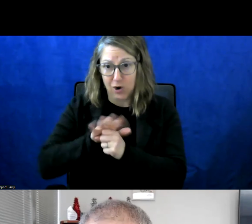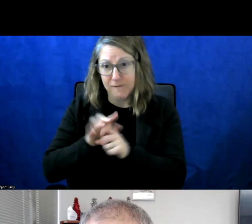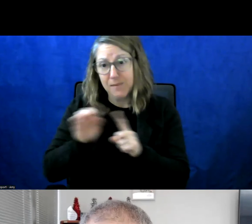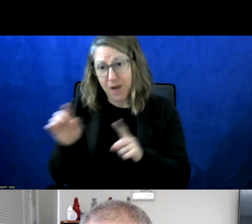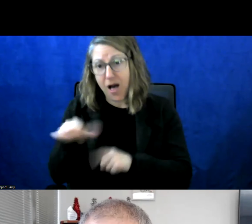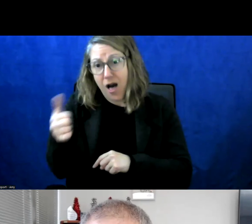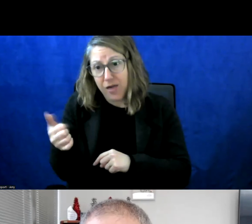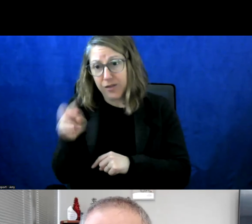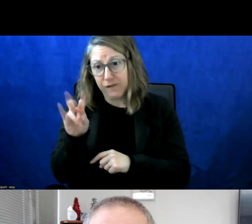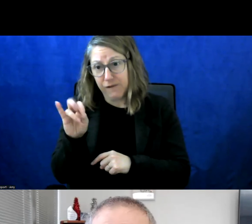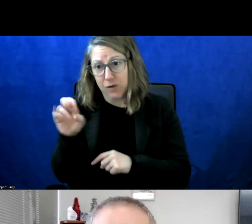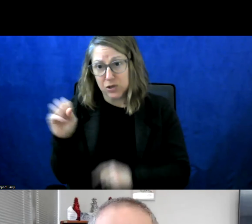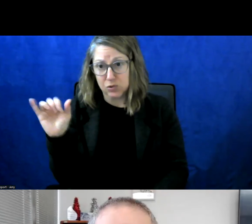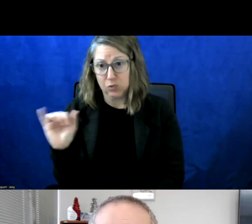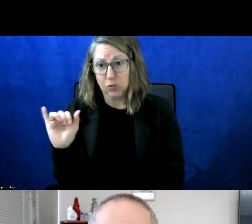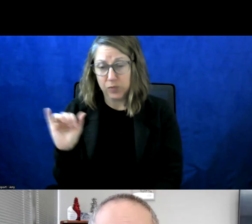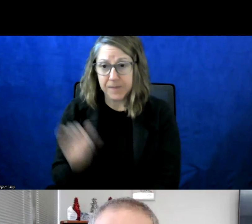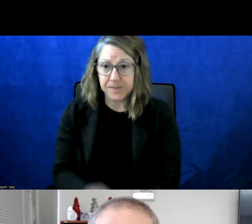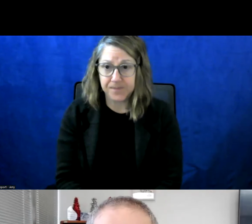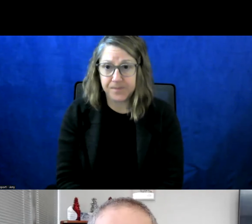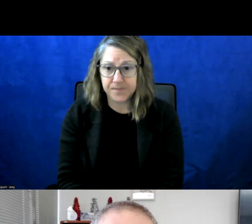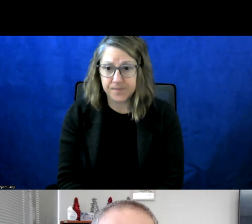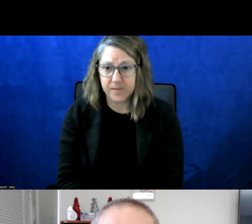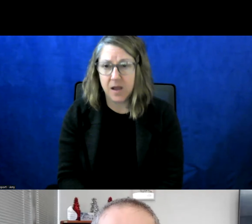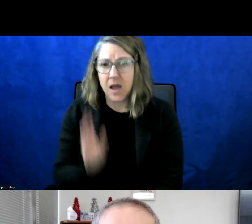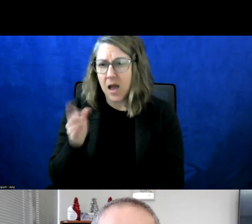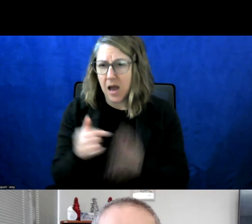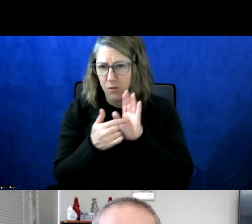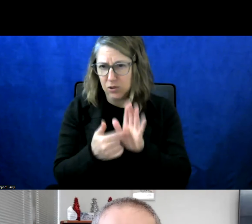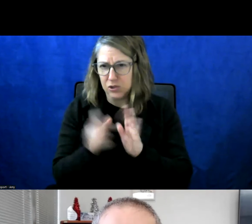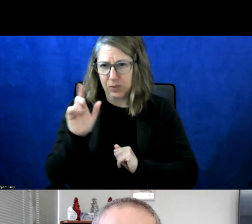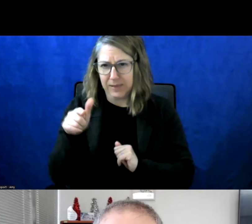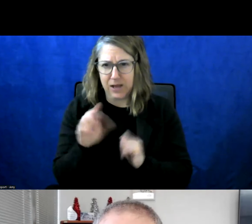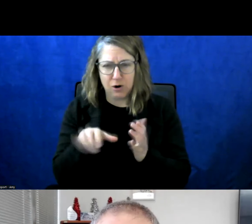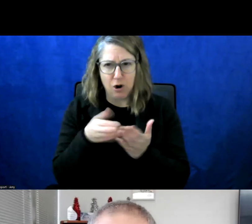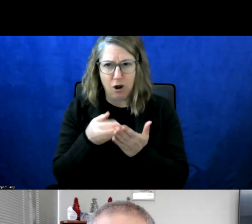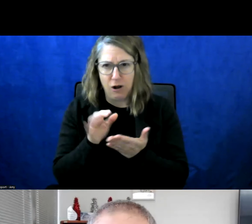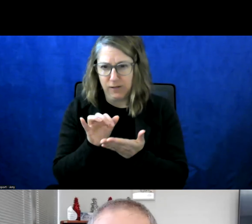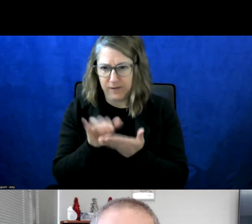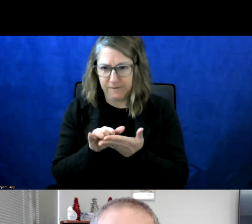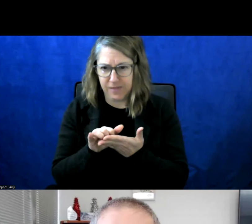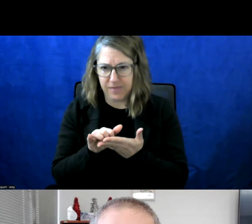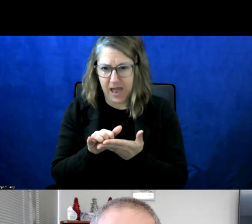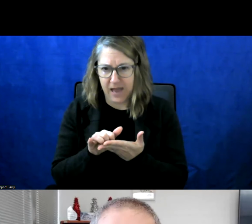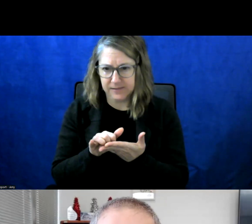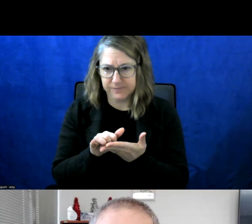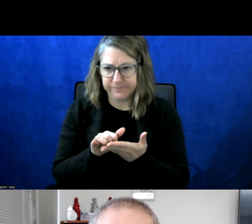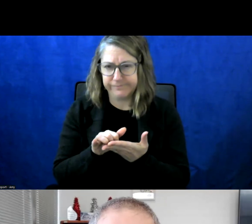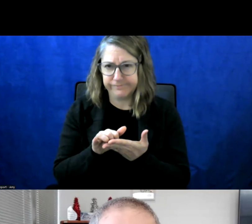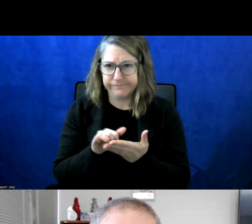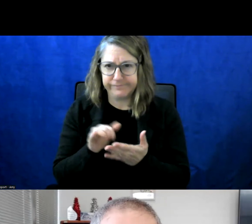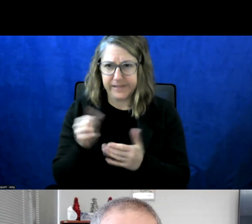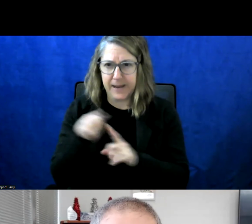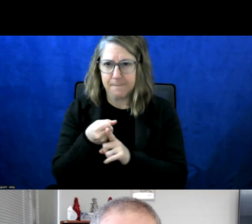are circulating. And I'll show you a little bit later, all of these really come together to not just only disrupt our health, but also